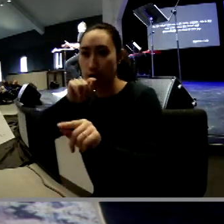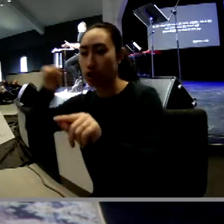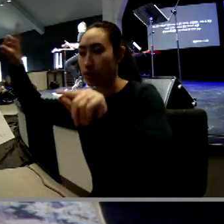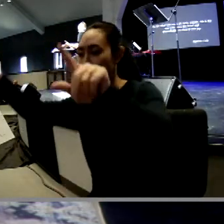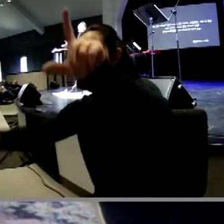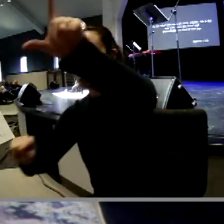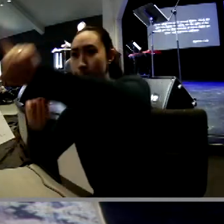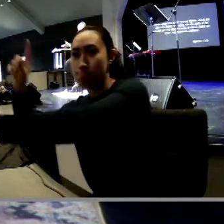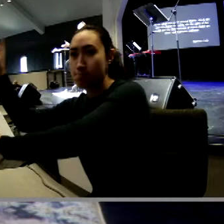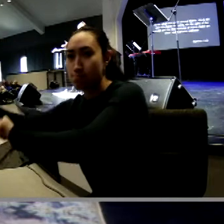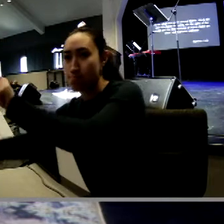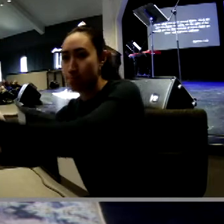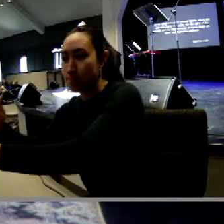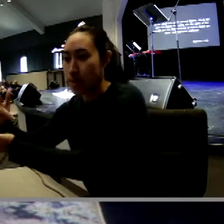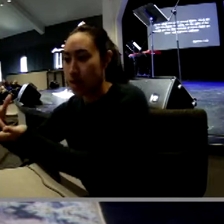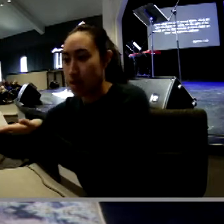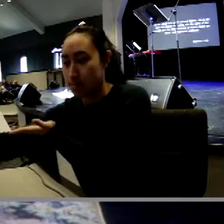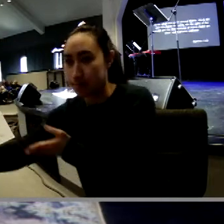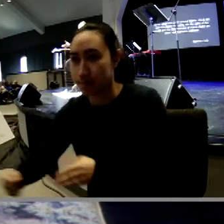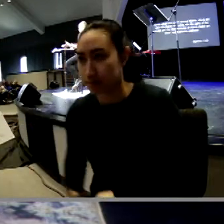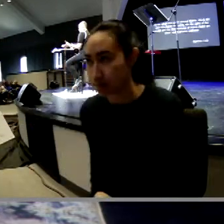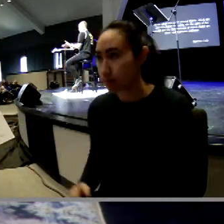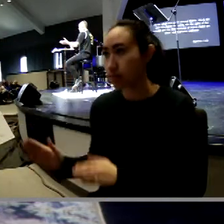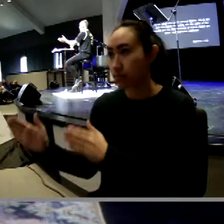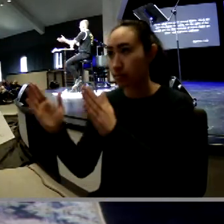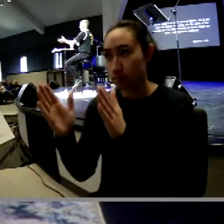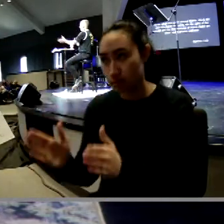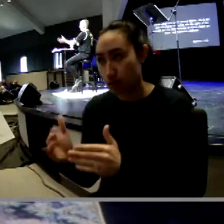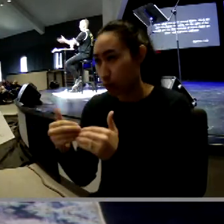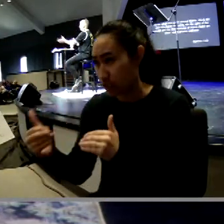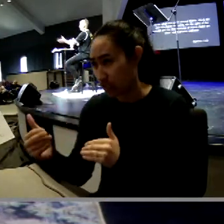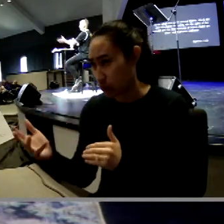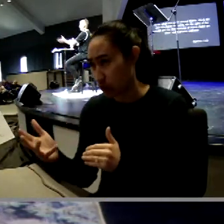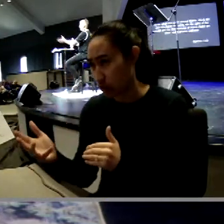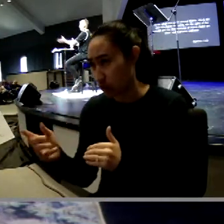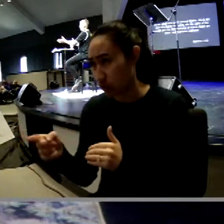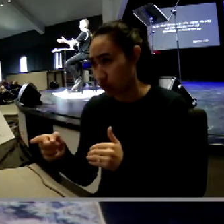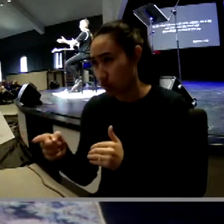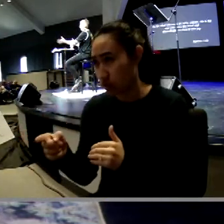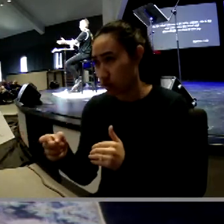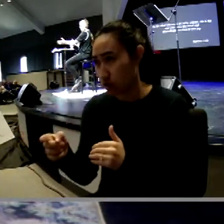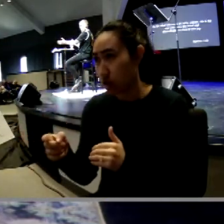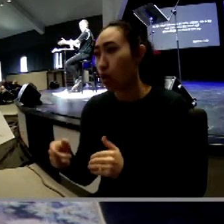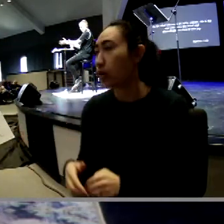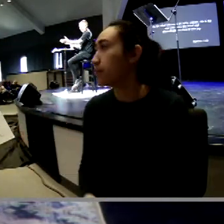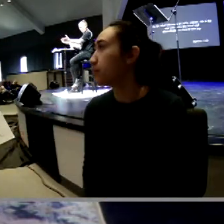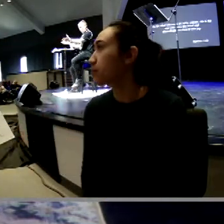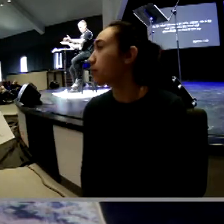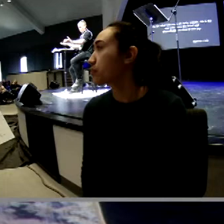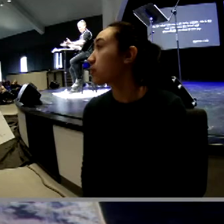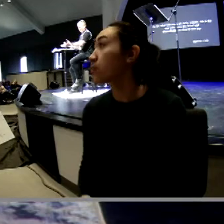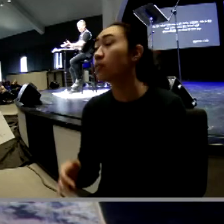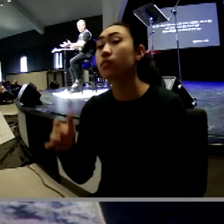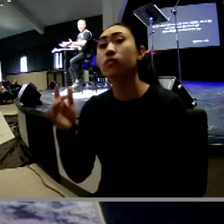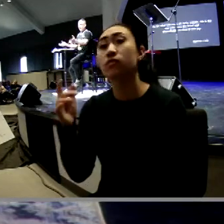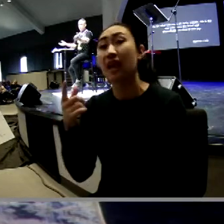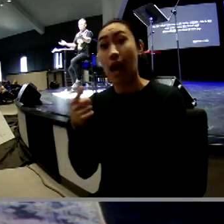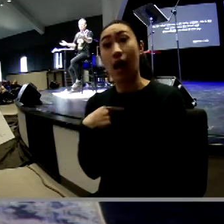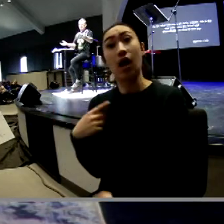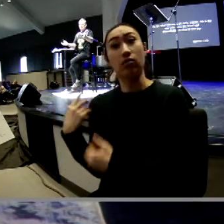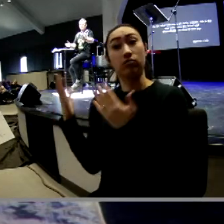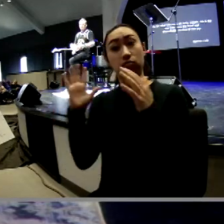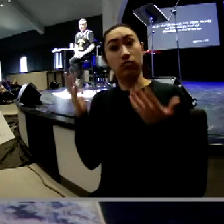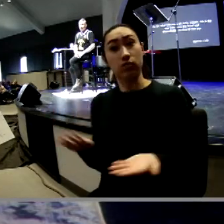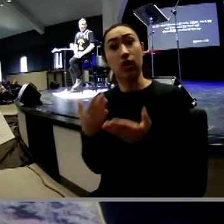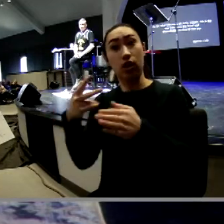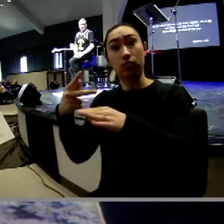verse 21, or persecution comes because of the word, they quickly fall away. I've counseled many people in my short time as your lead shepherd